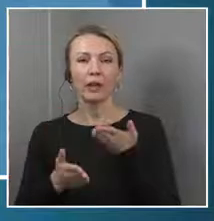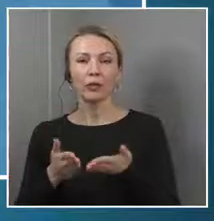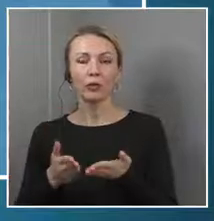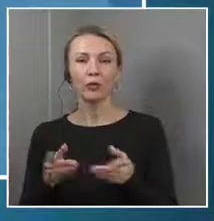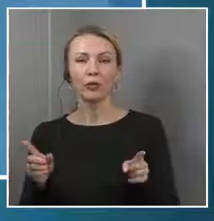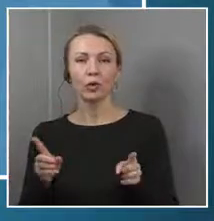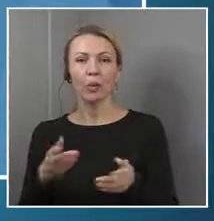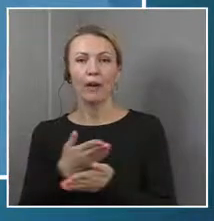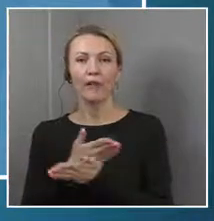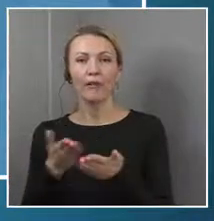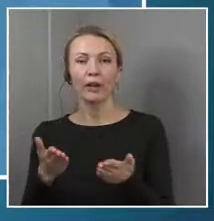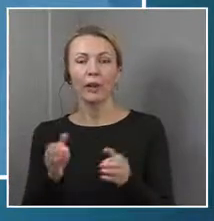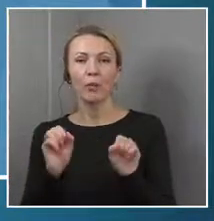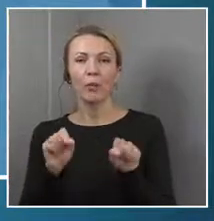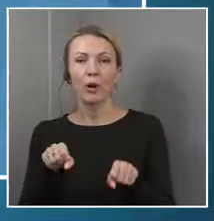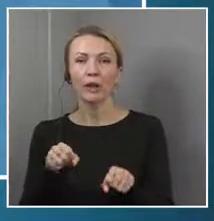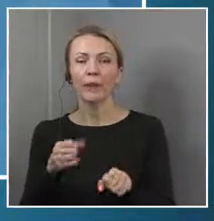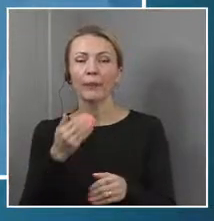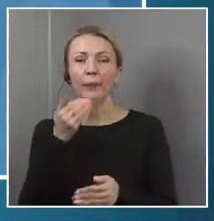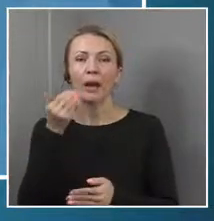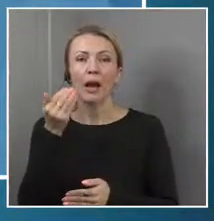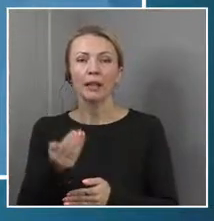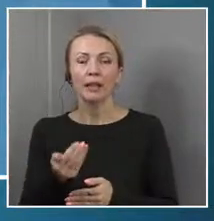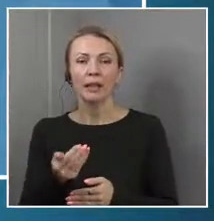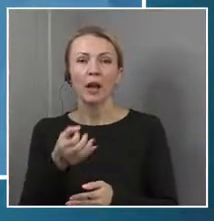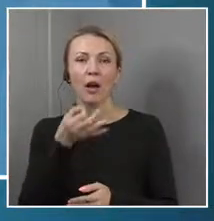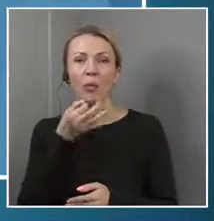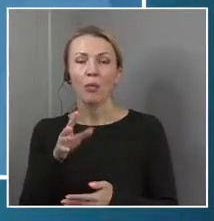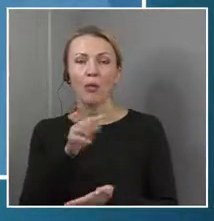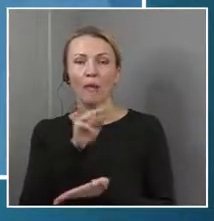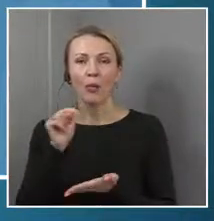discussion. We'll try to have some time